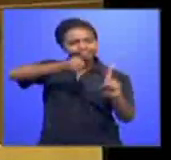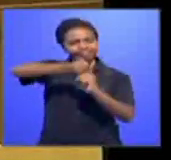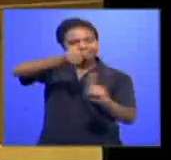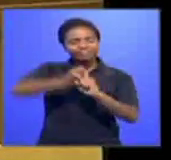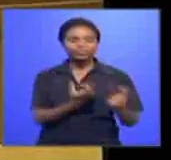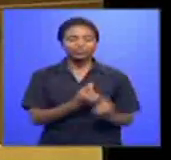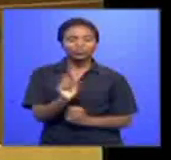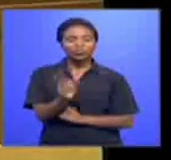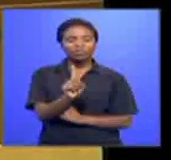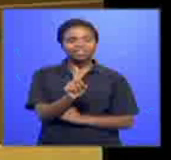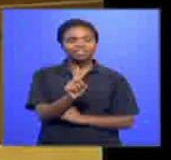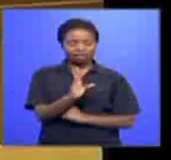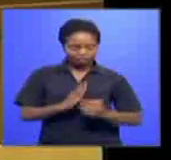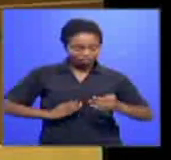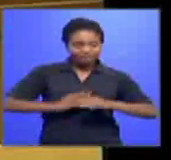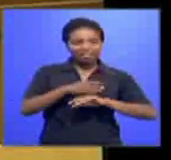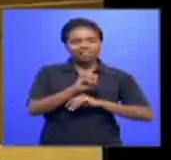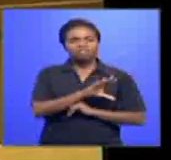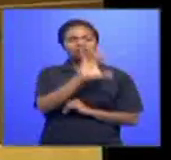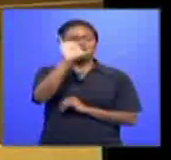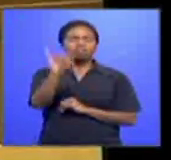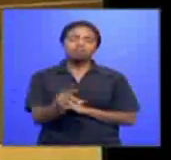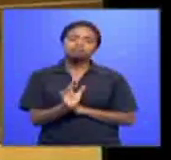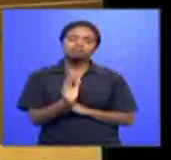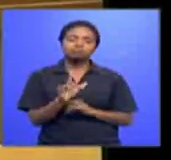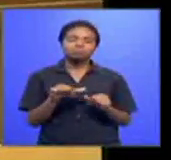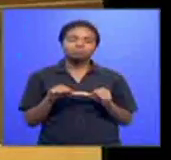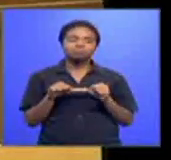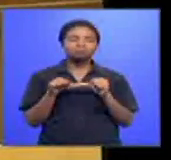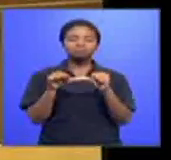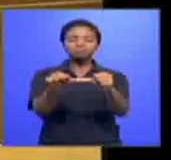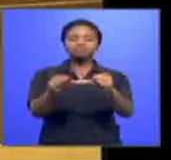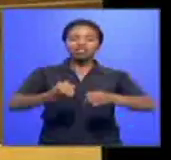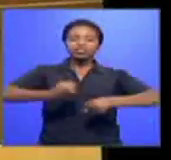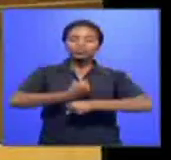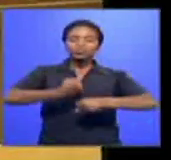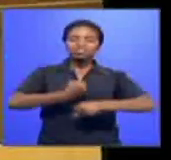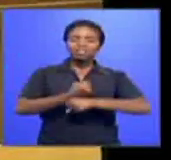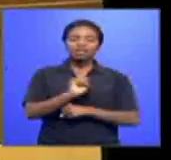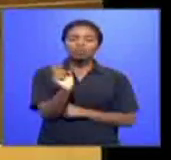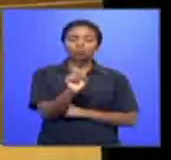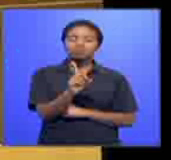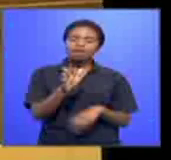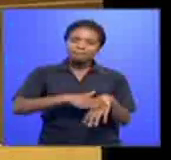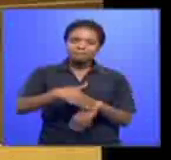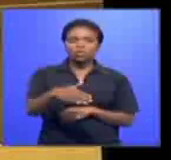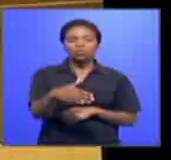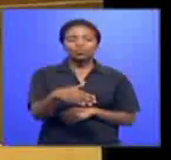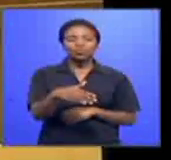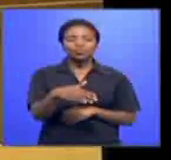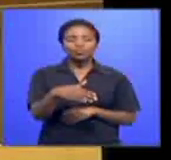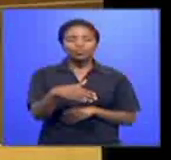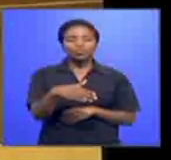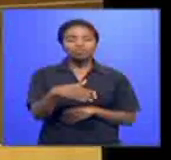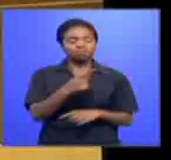Championing Initiative, South Africa continues to work with other champions